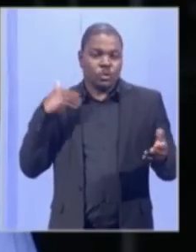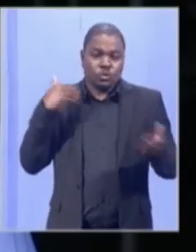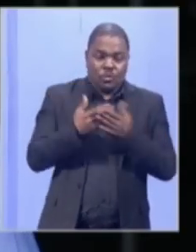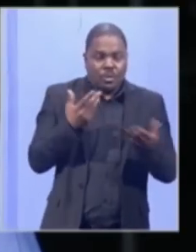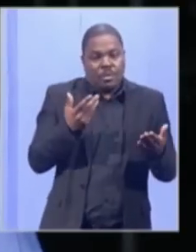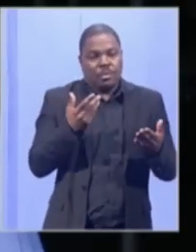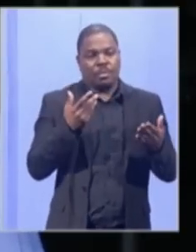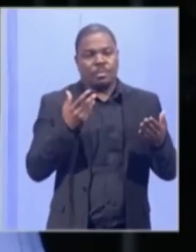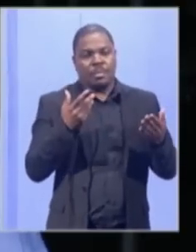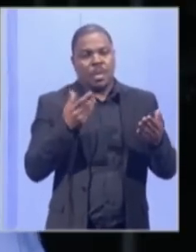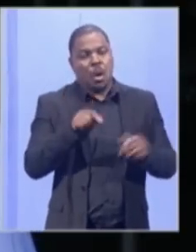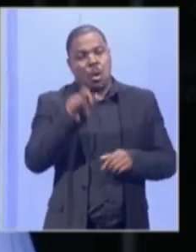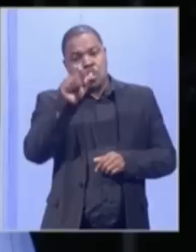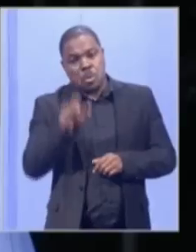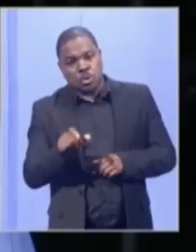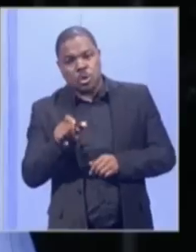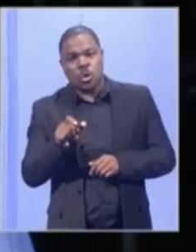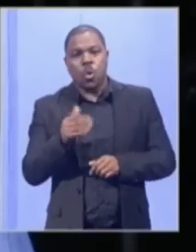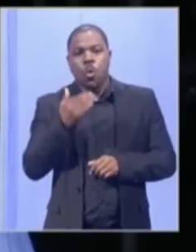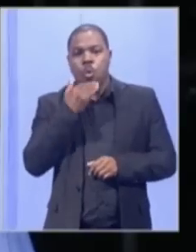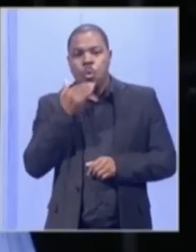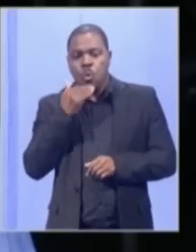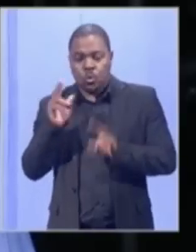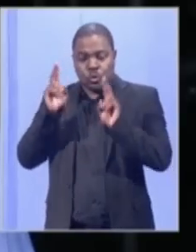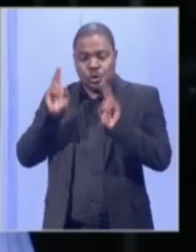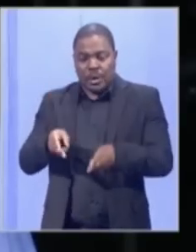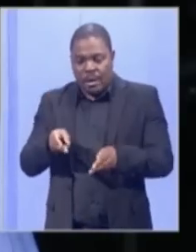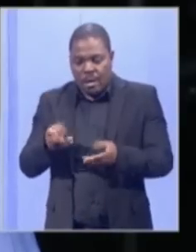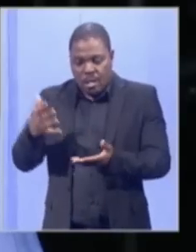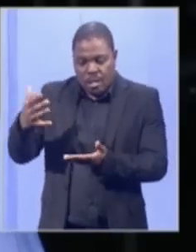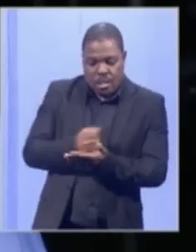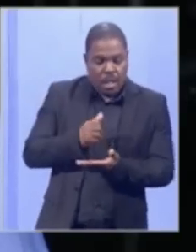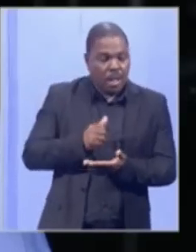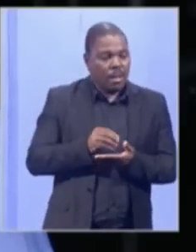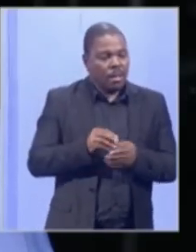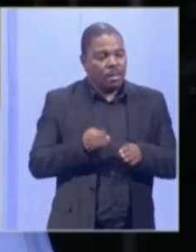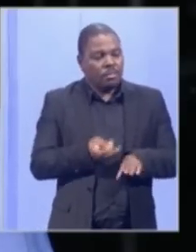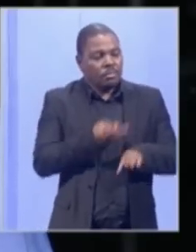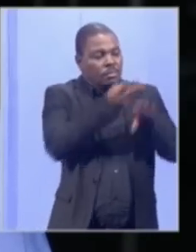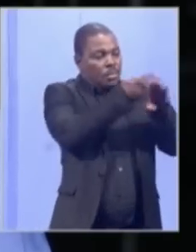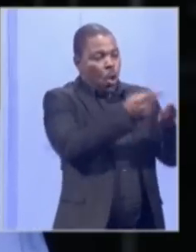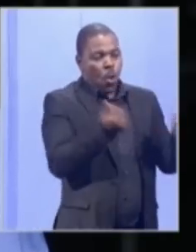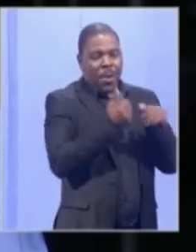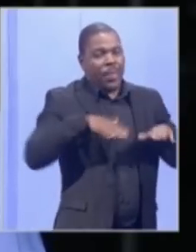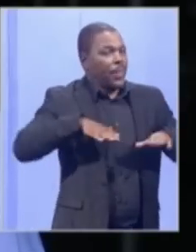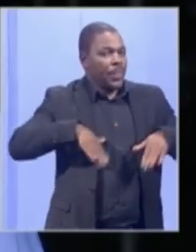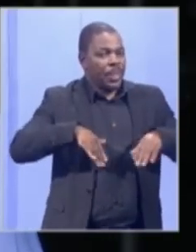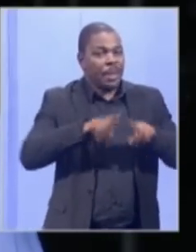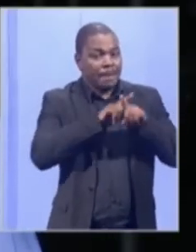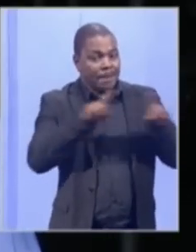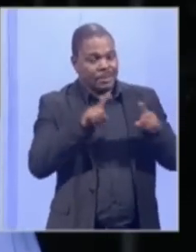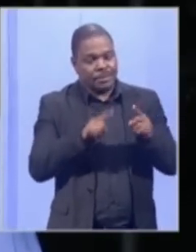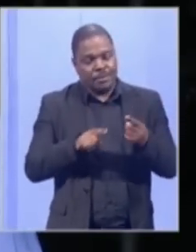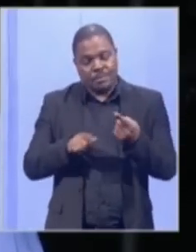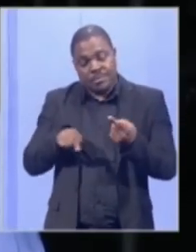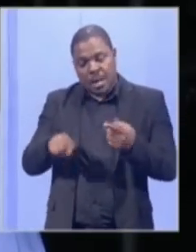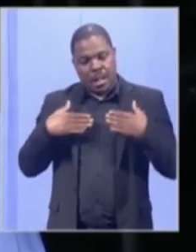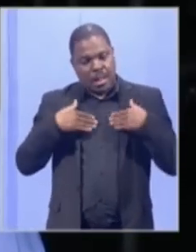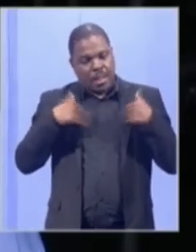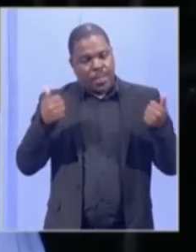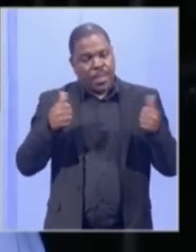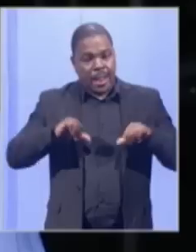se go nne le moepi o se mo molaong yo a tlhokafetseng yo le gore setse a ntshitswe jaaka ga jana go lebeletswe ba ile goreng ba setseng ba ba ntshitse ga jana ke ba ile gore ba santsane